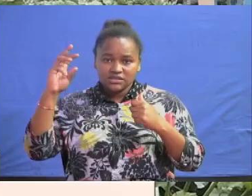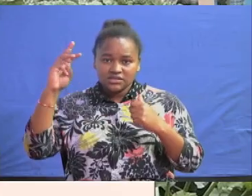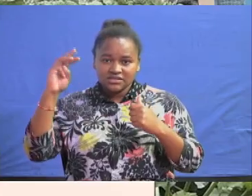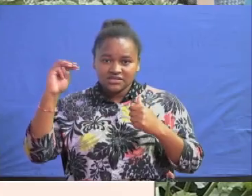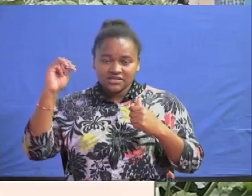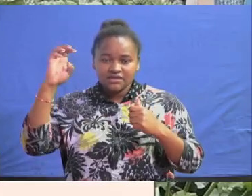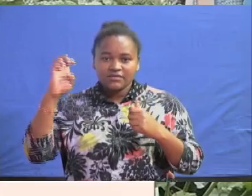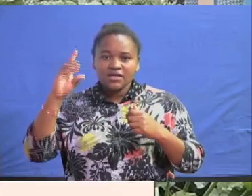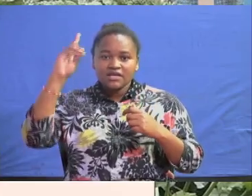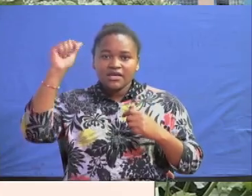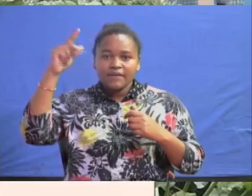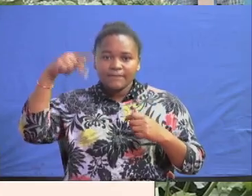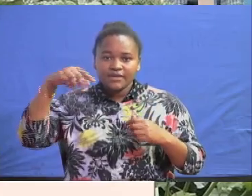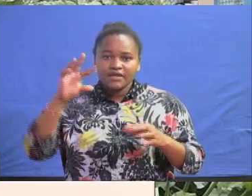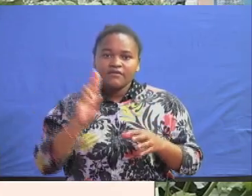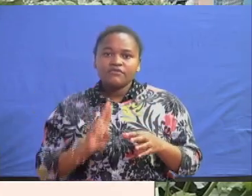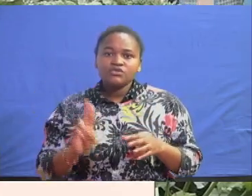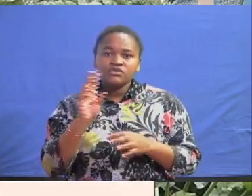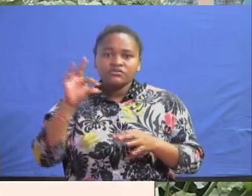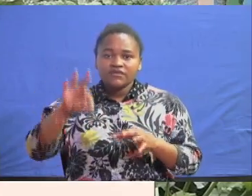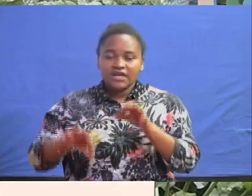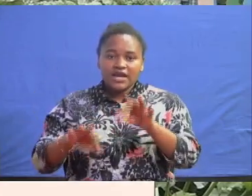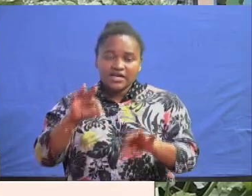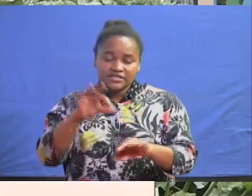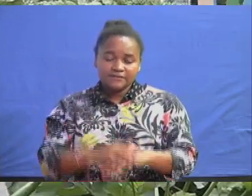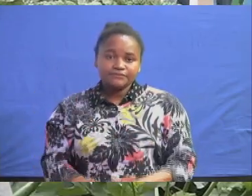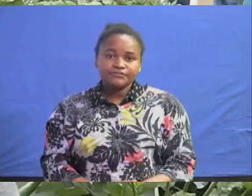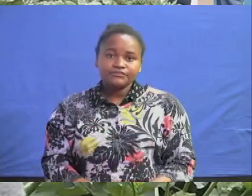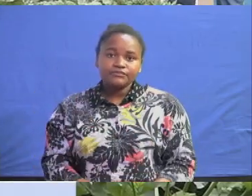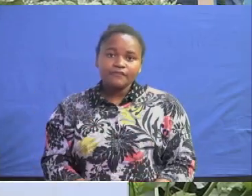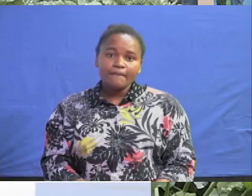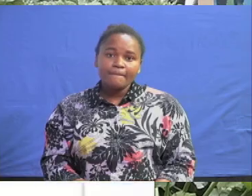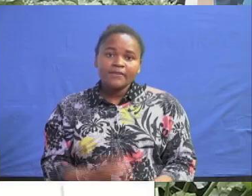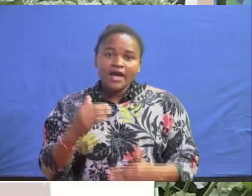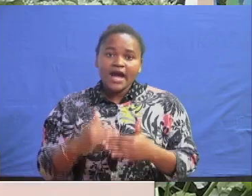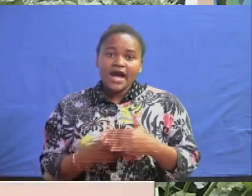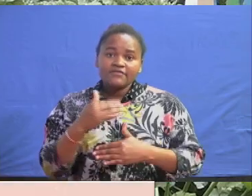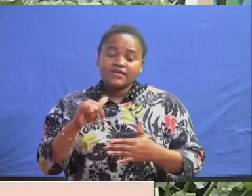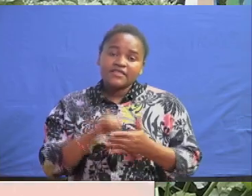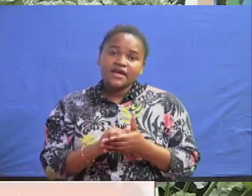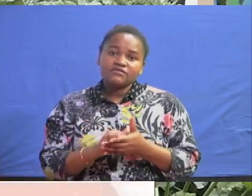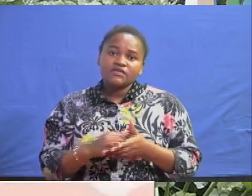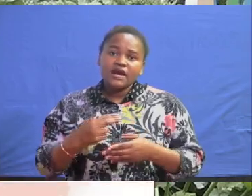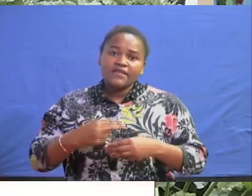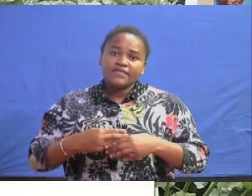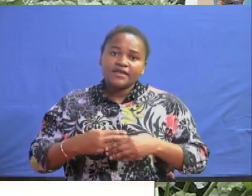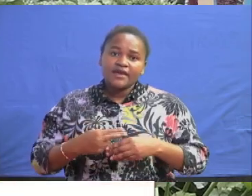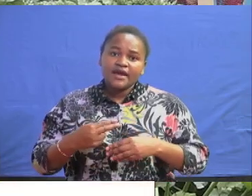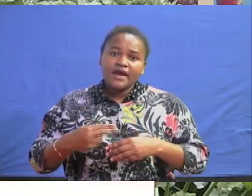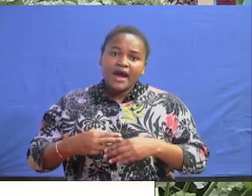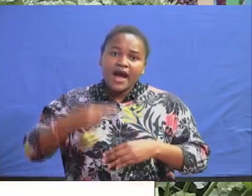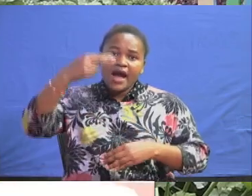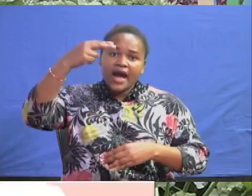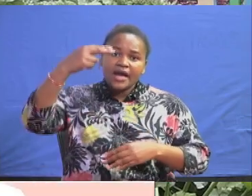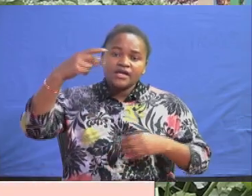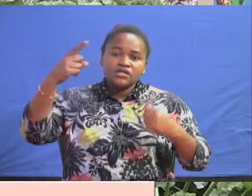called DAP, that is diammonium phosphate, or any phosphatic fertilizer. After they reach a height of 20 to 25 centimeters